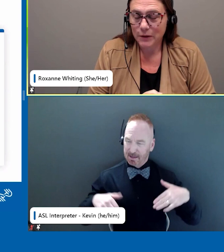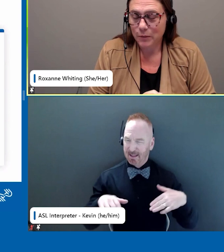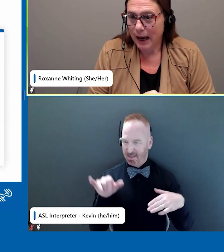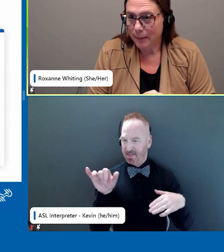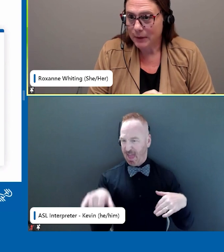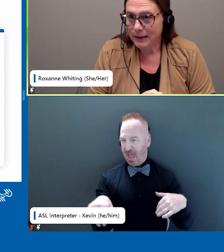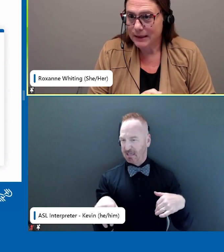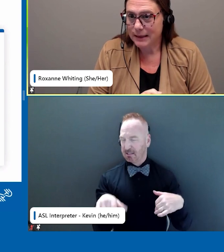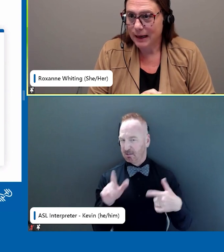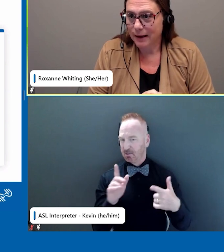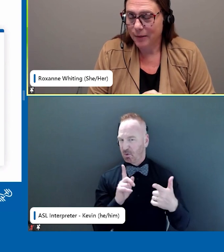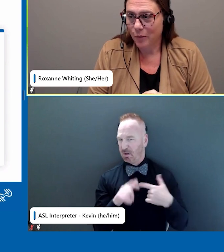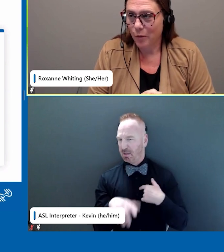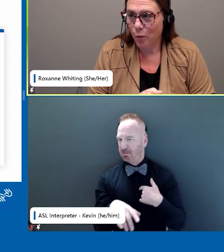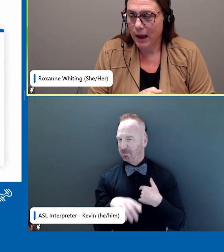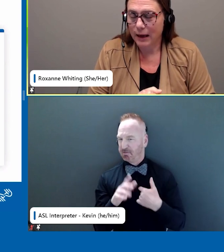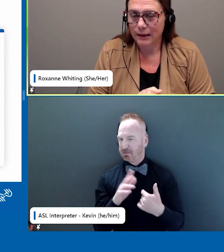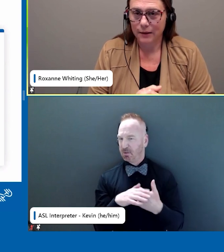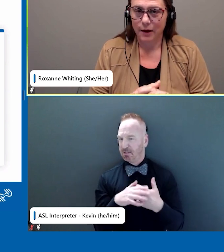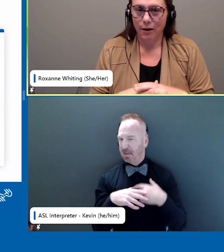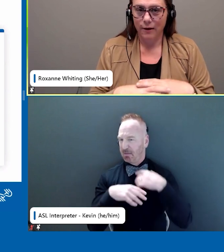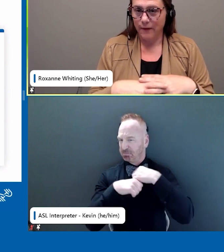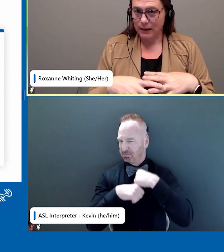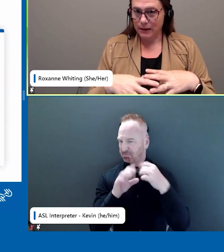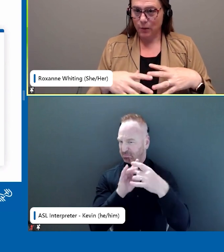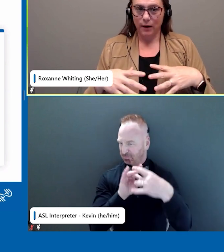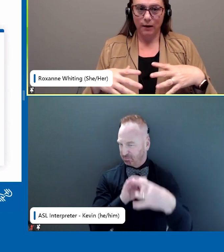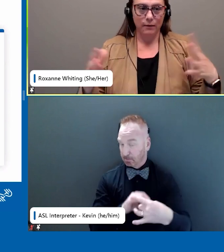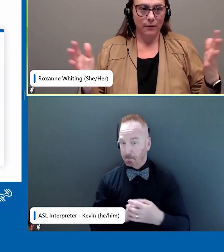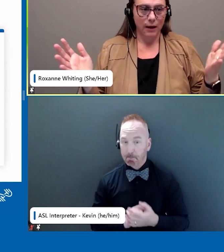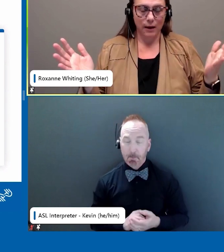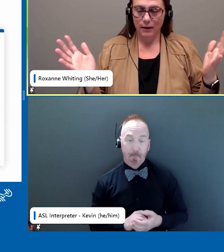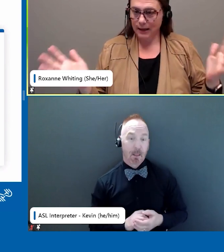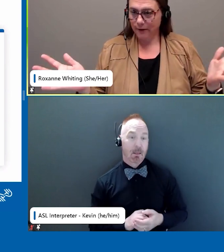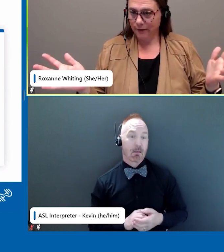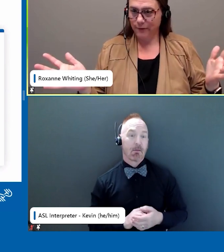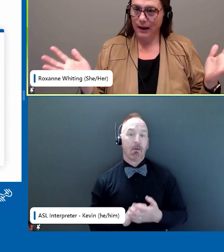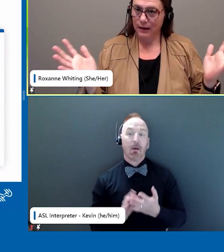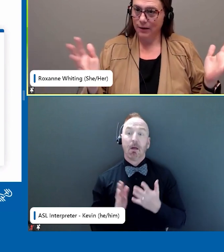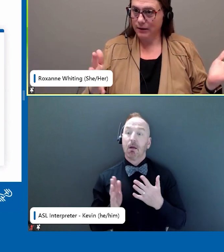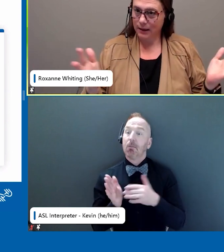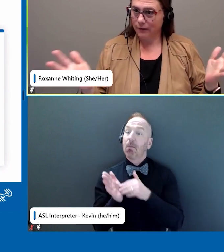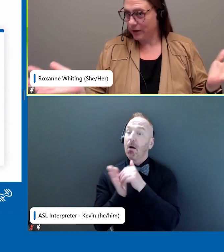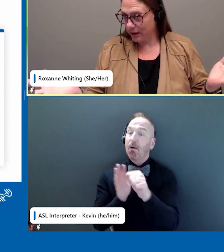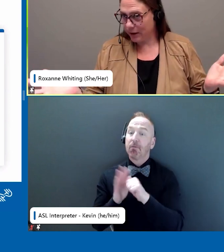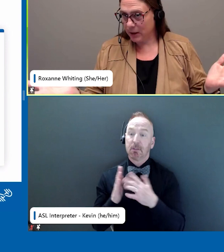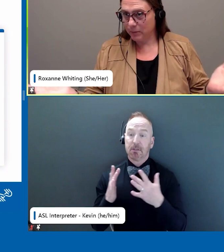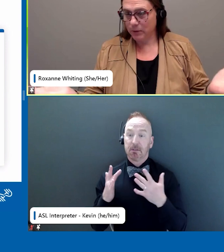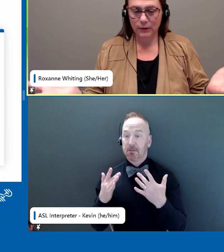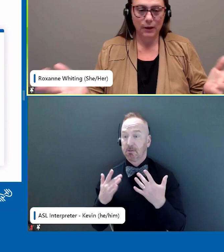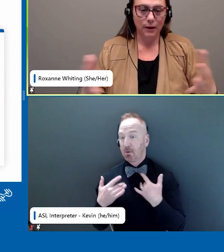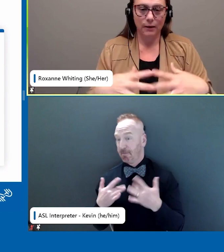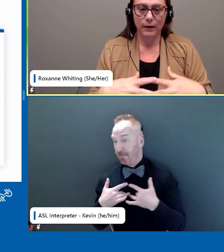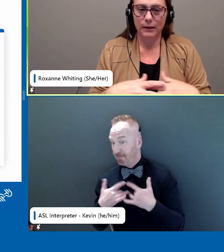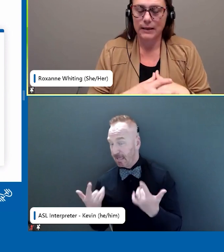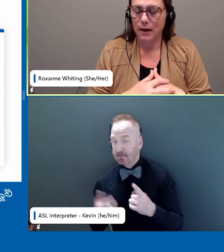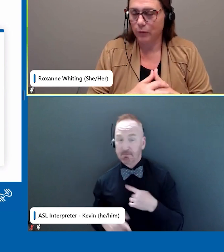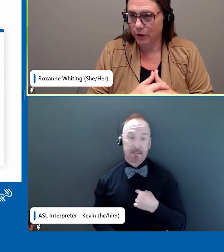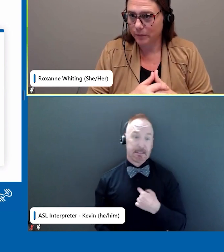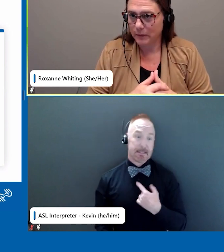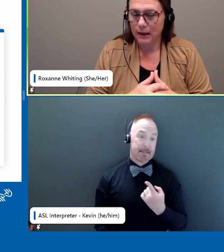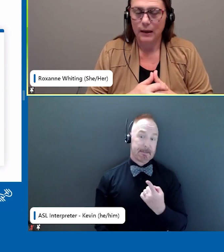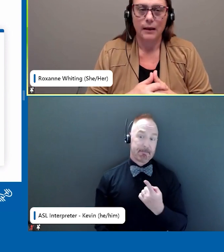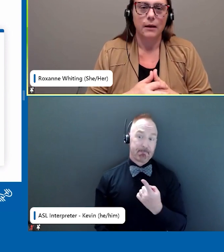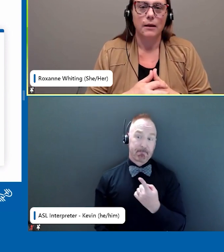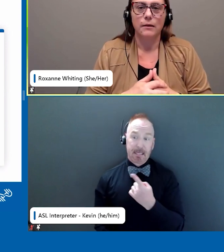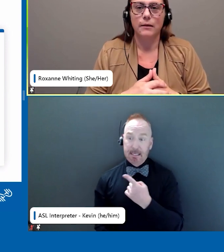And often what happens when there are events where deaf and non-deaf or hearing people are in the same